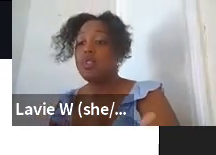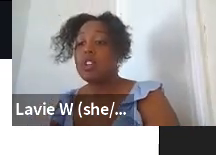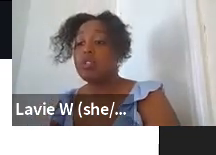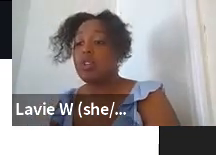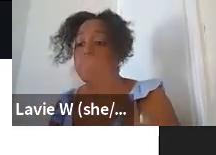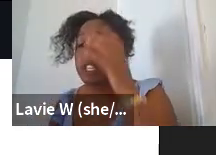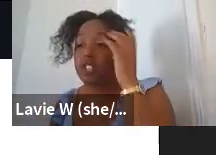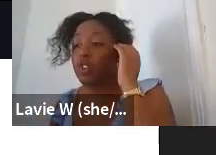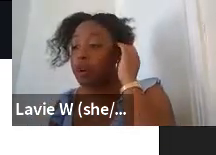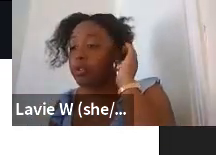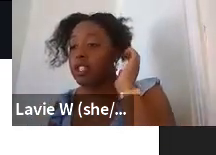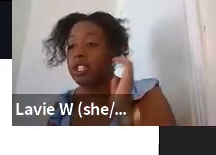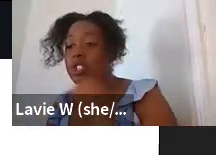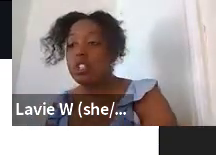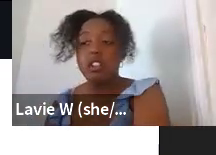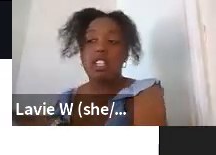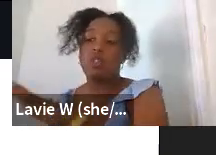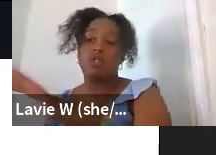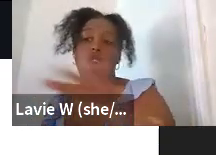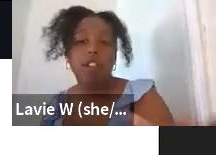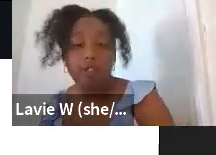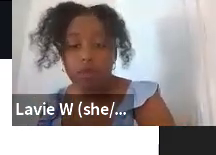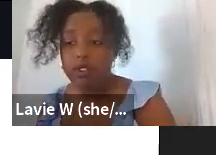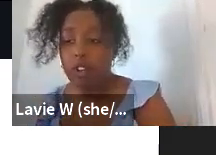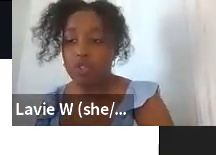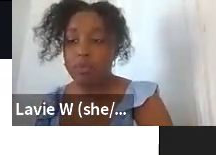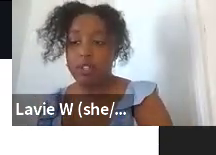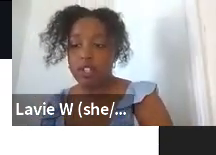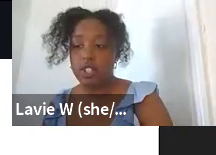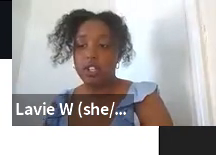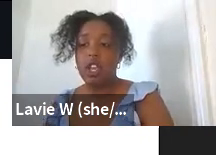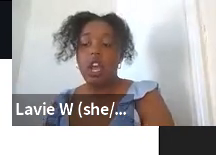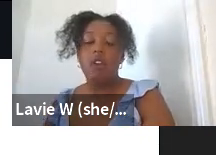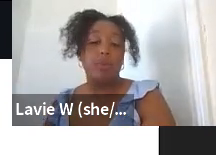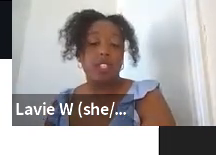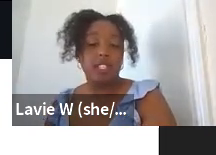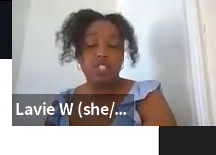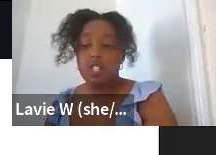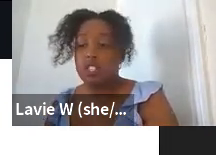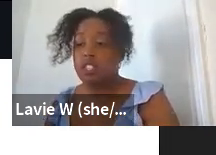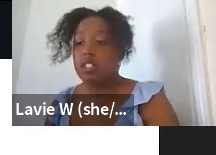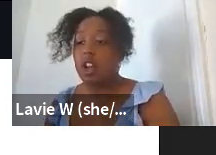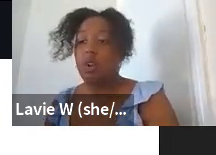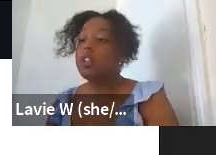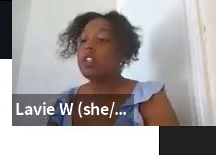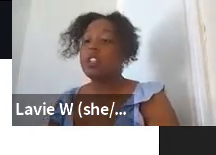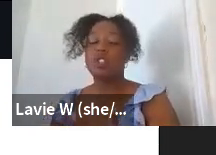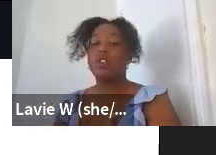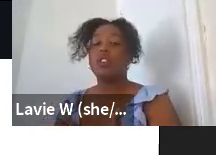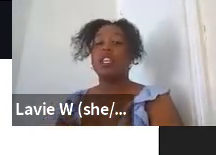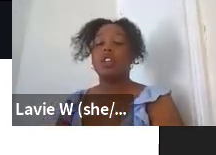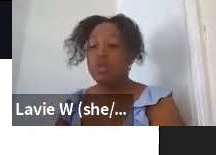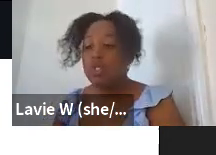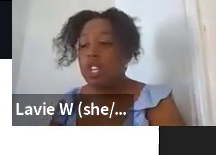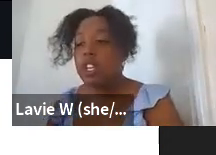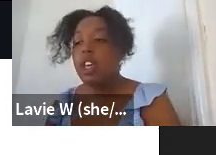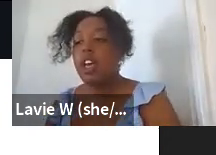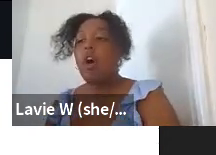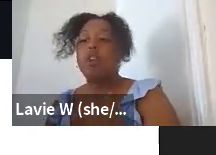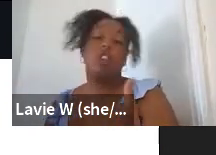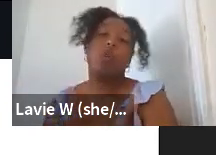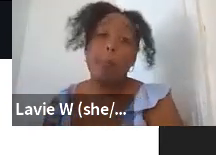The struggles over the issue of representation are central to all forms of cultural production. Representation does not only concern the